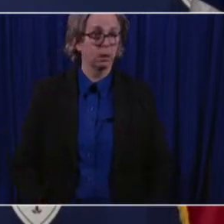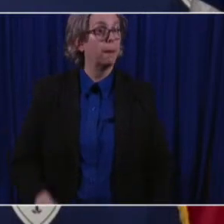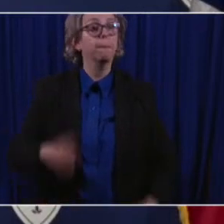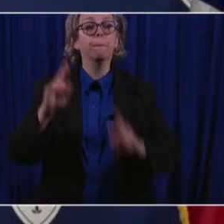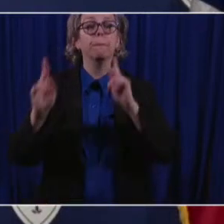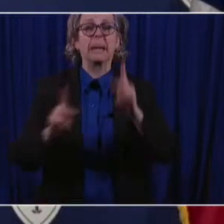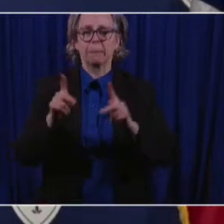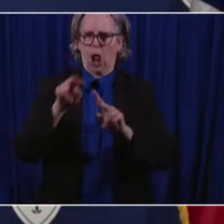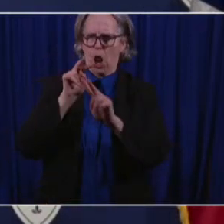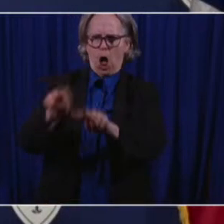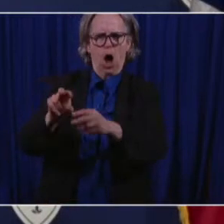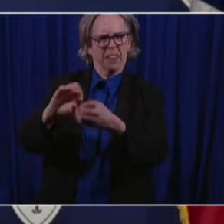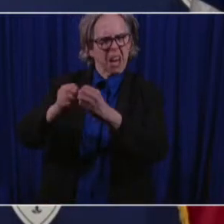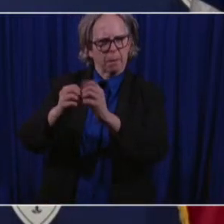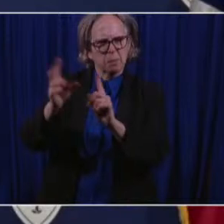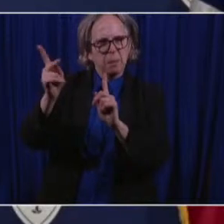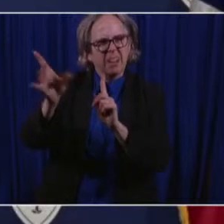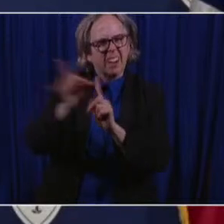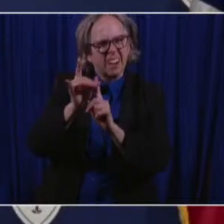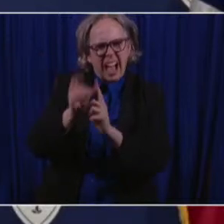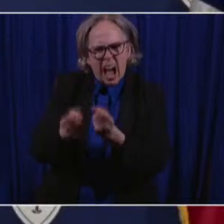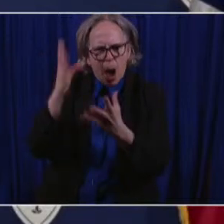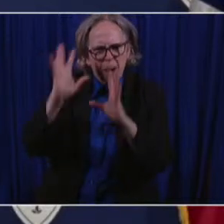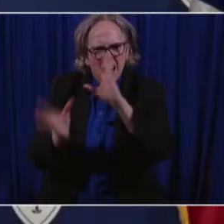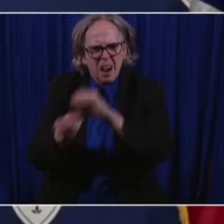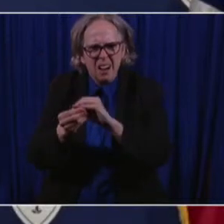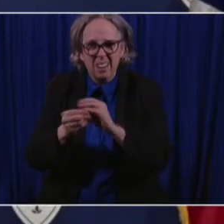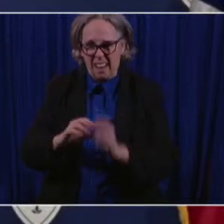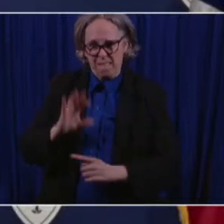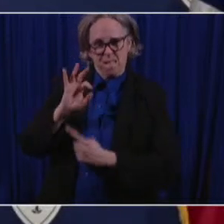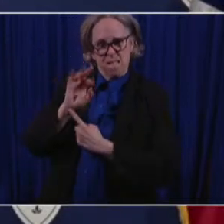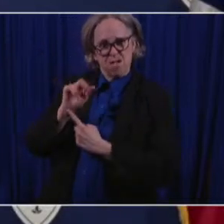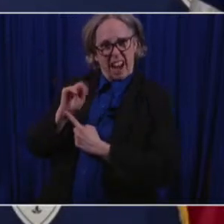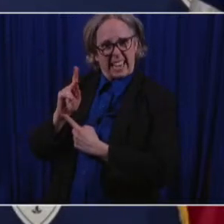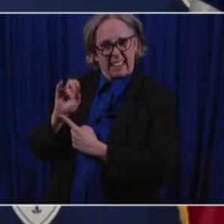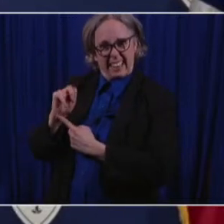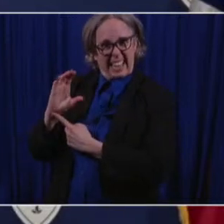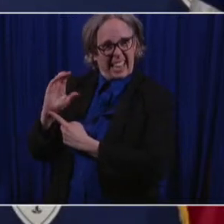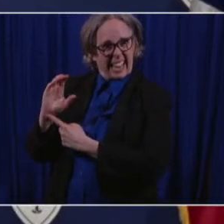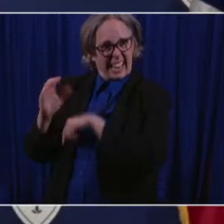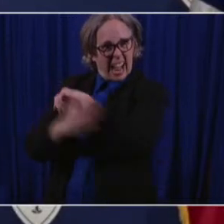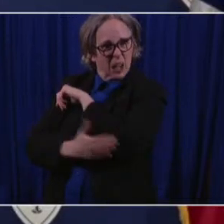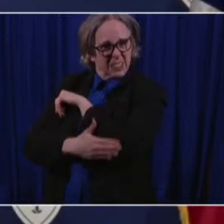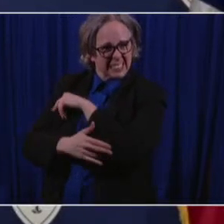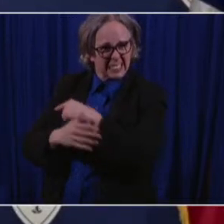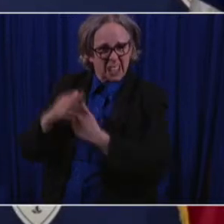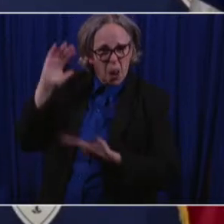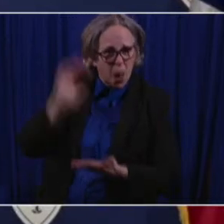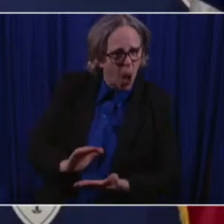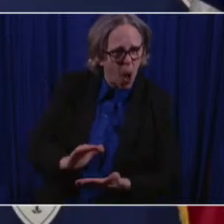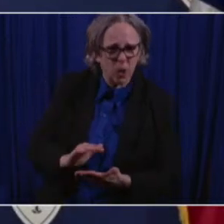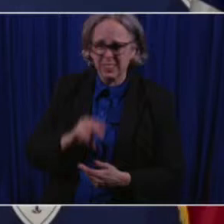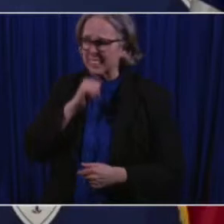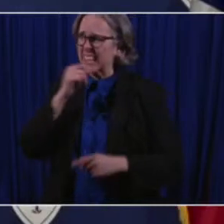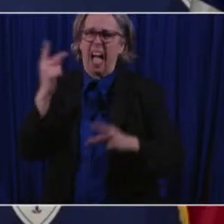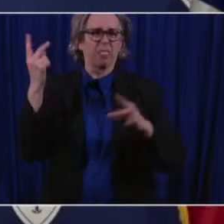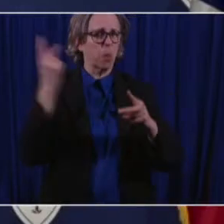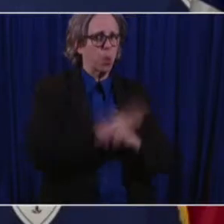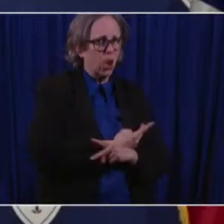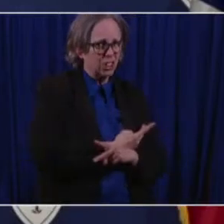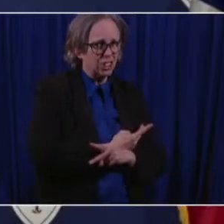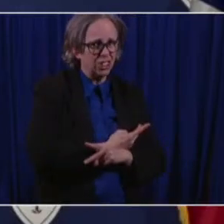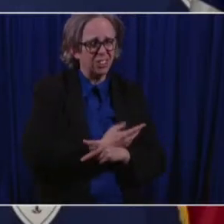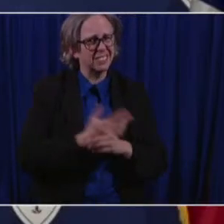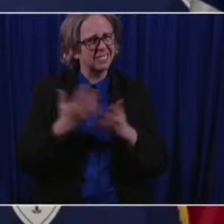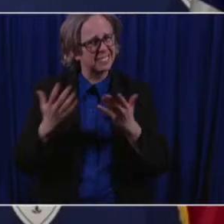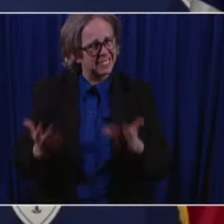highest. I think people should look at those case numbers. And, you know, what we're seeing in Franklin